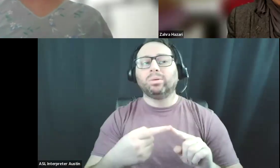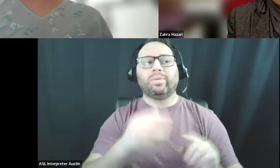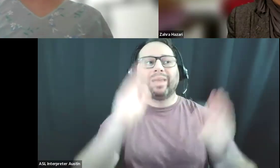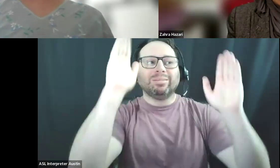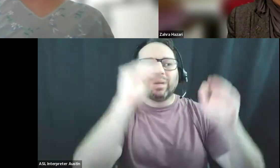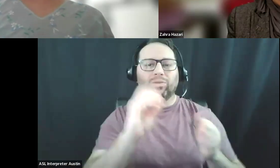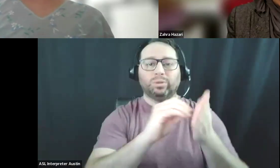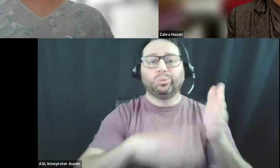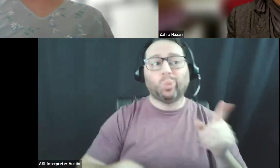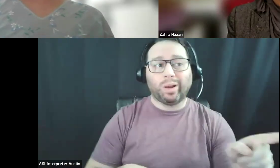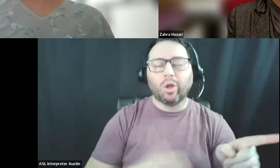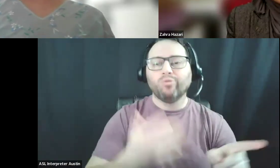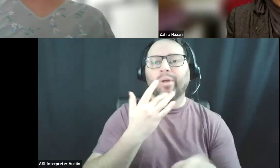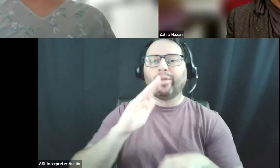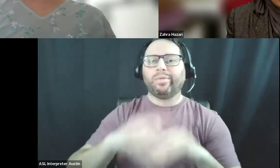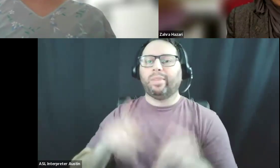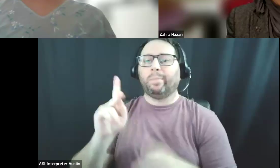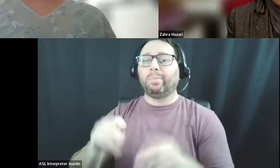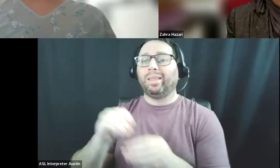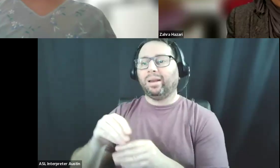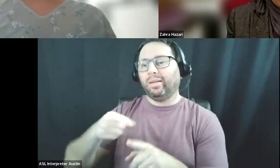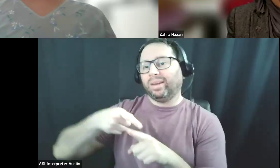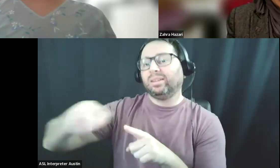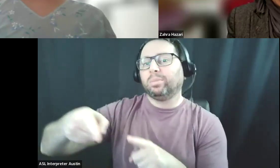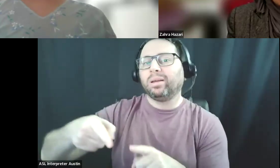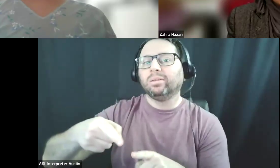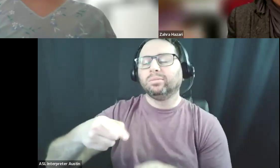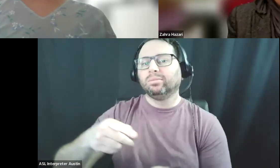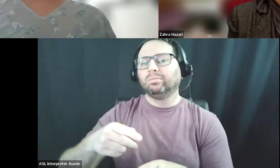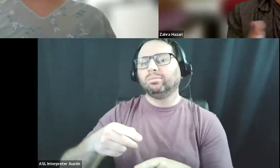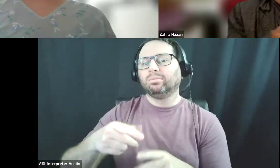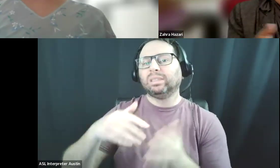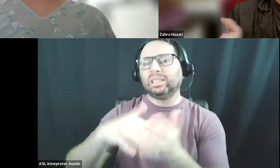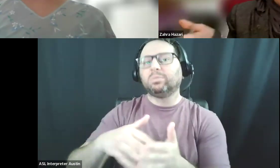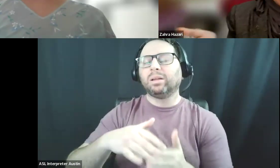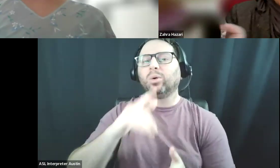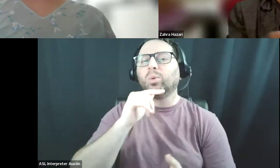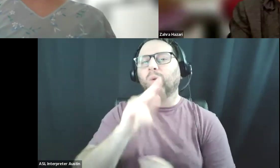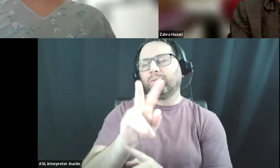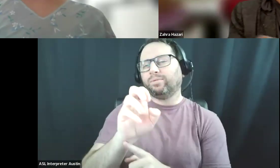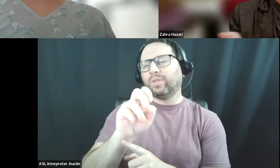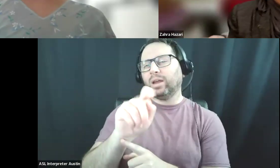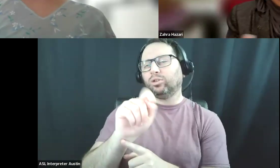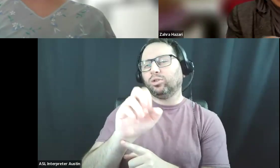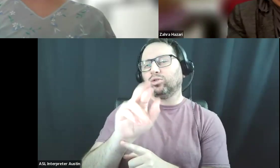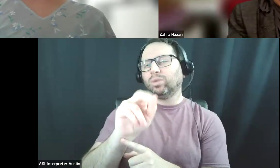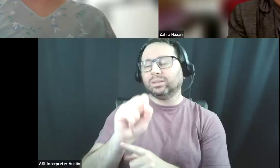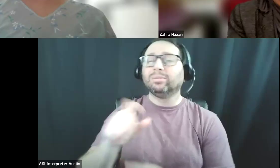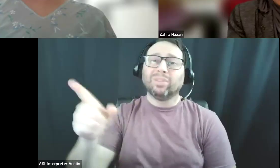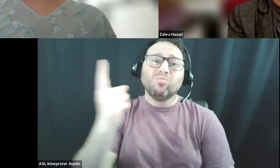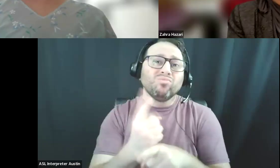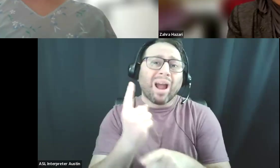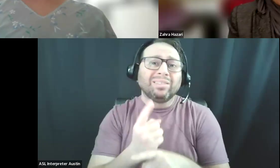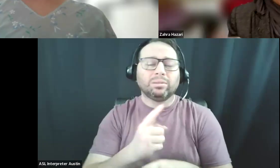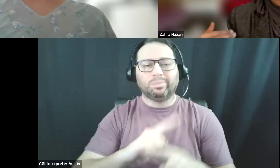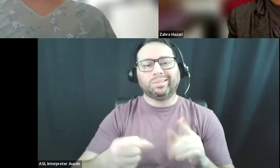people in the discipline that are veterans, right? Right, but somehow that's being transmitted, you know,